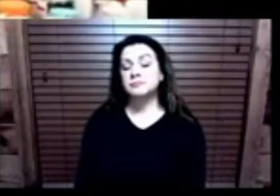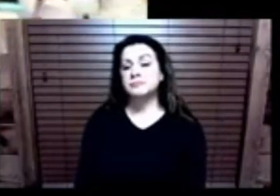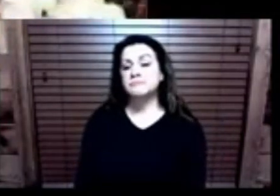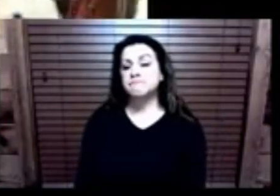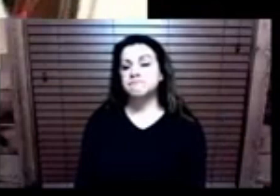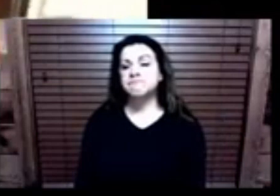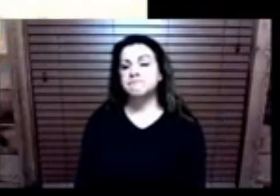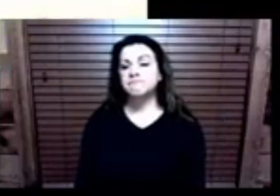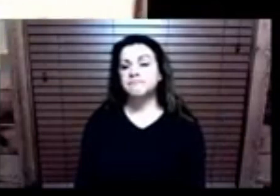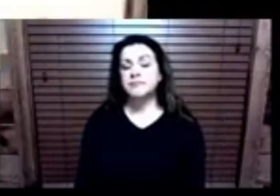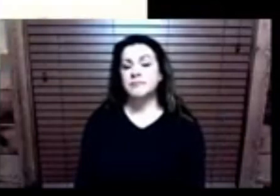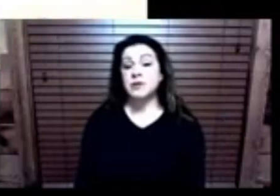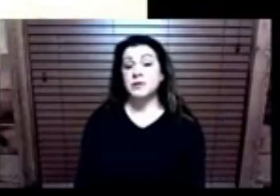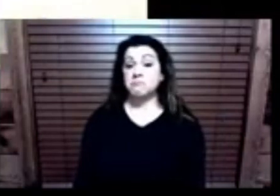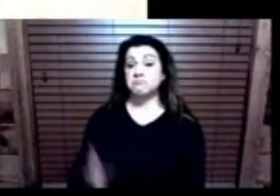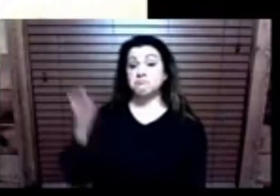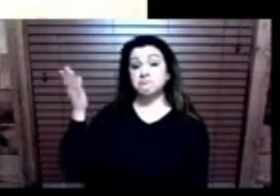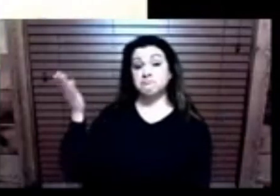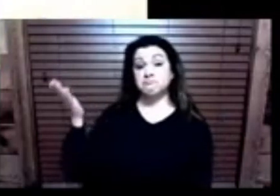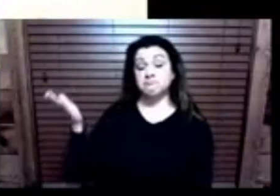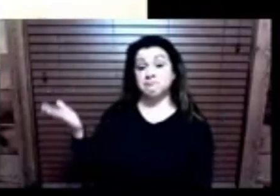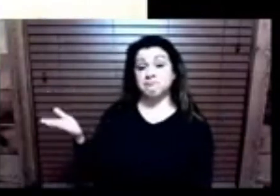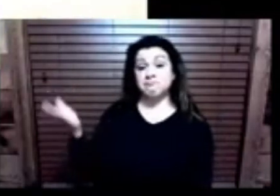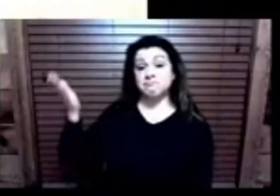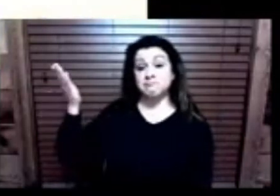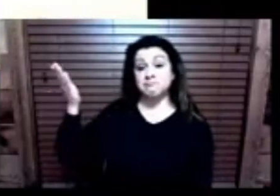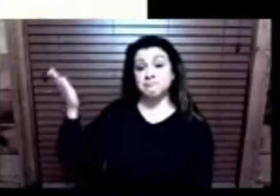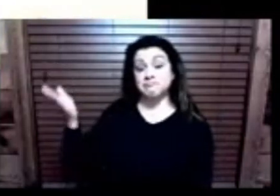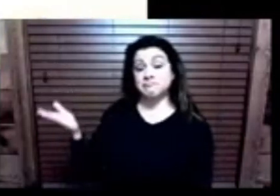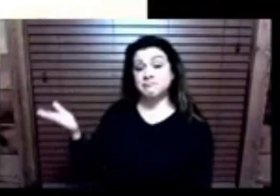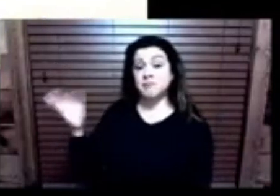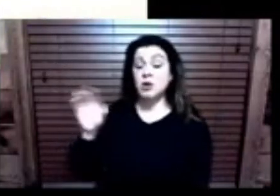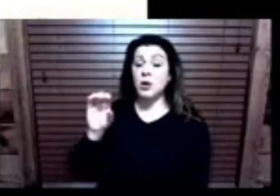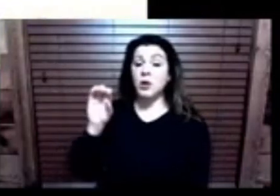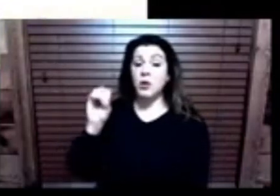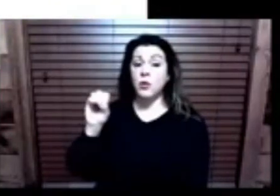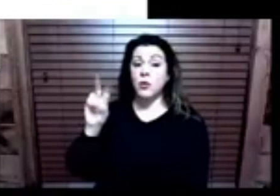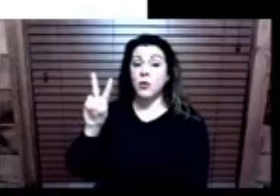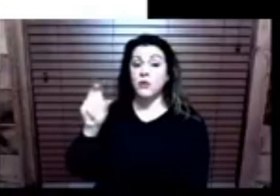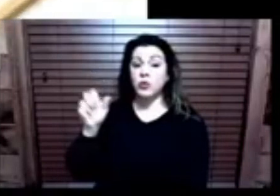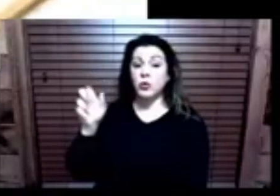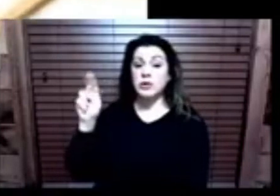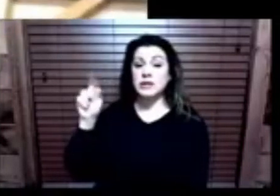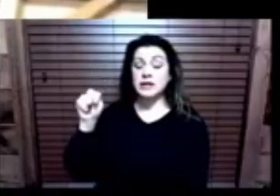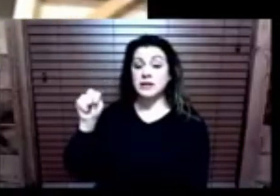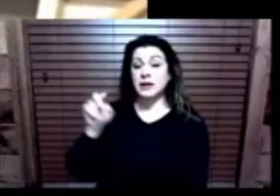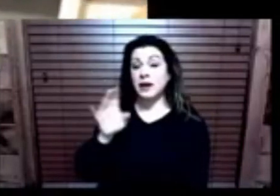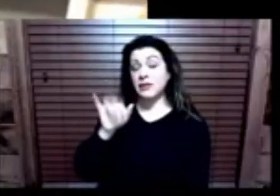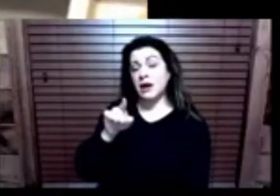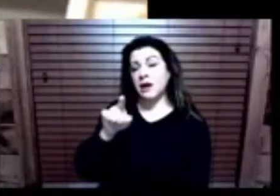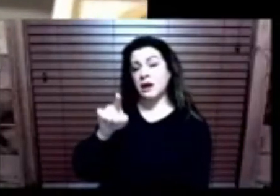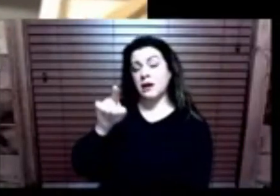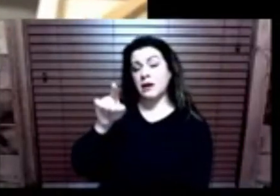yeah, over here. Wow. Over to Lord here. Matter of fact, this is what was that?